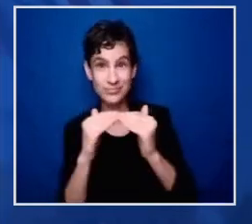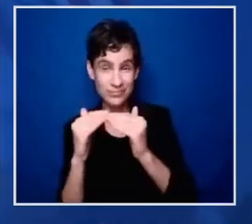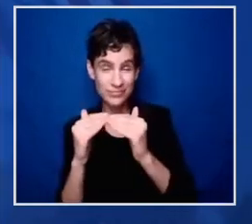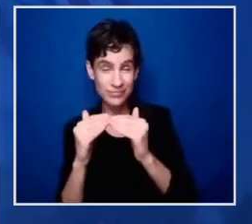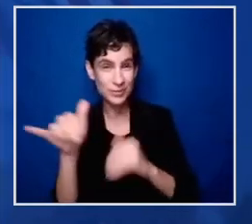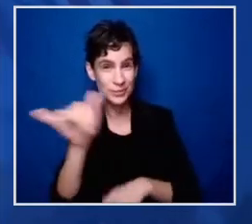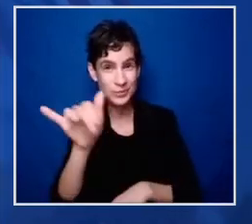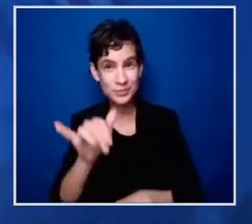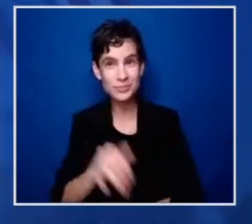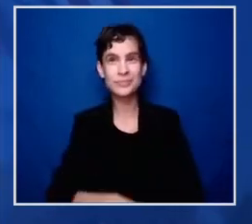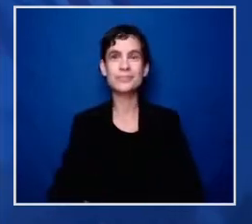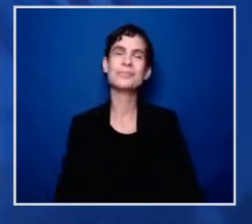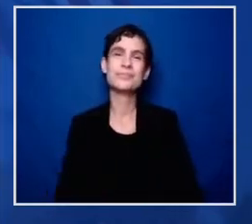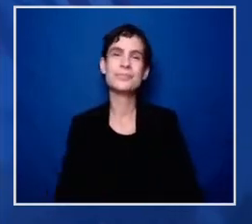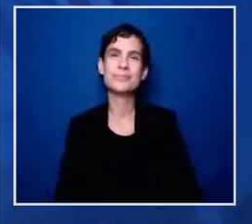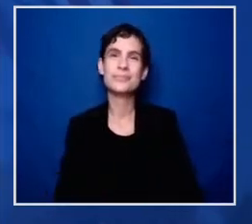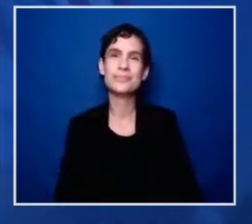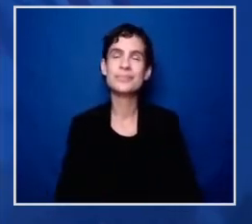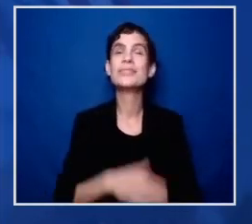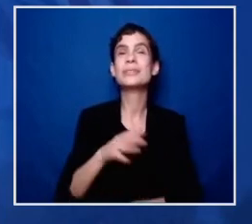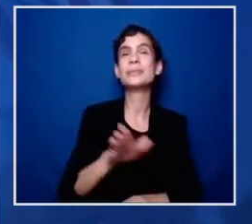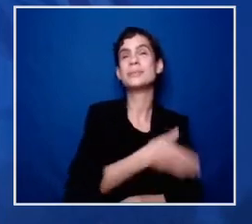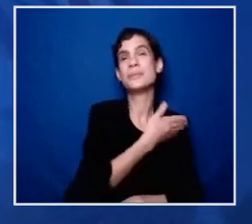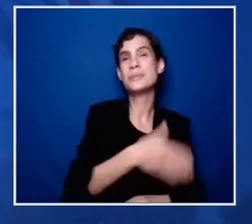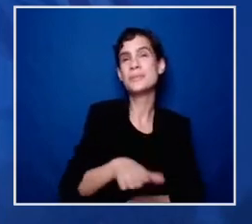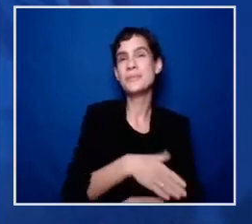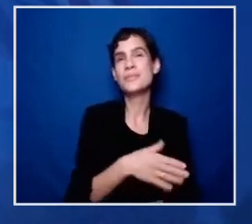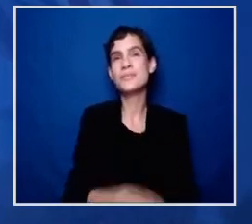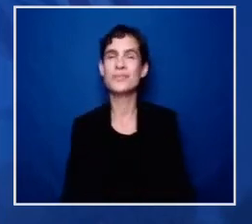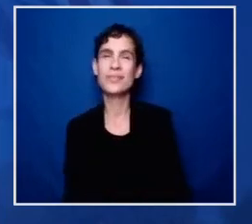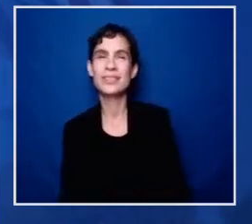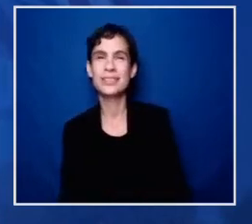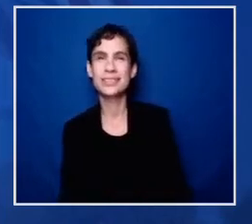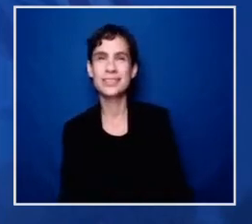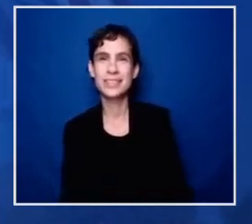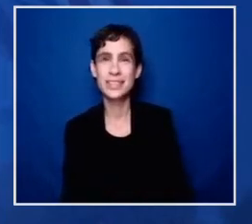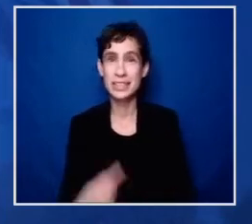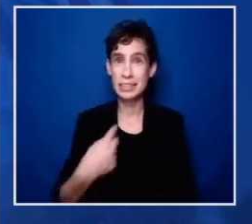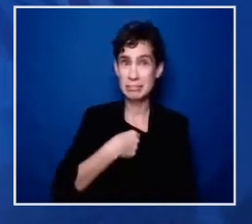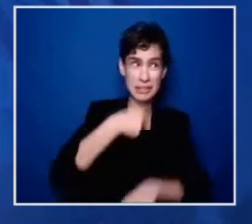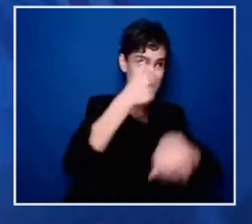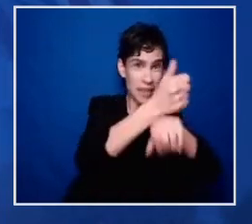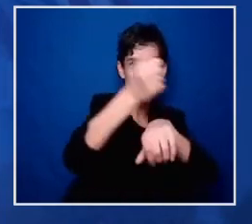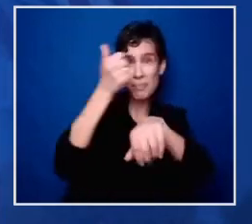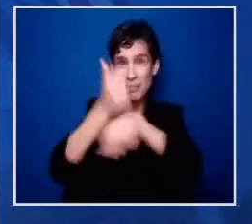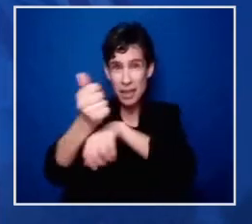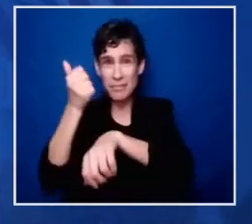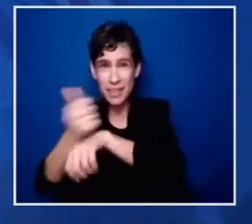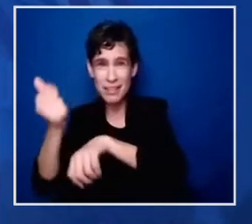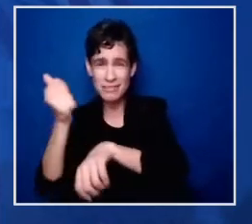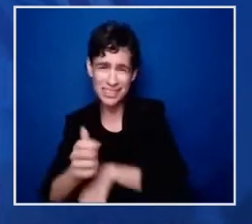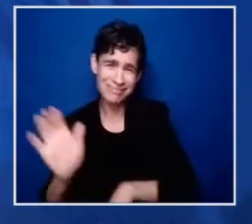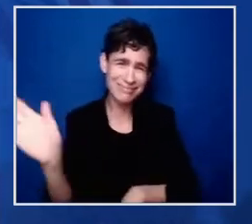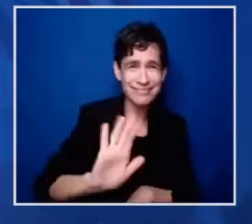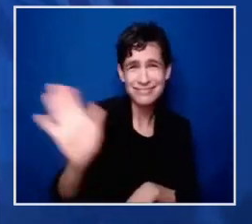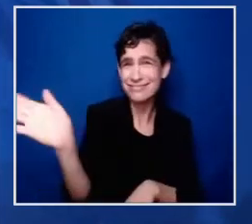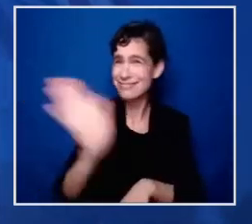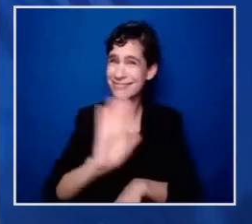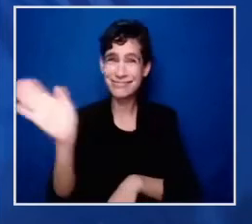I'm not gonna put the blame on nobody. All that's gonna get me is get me